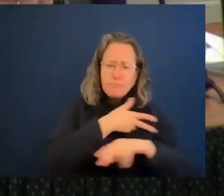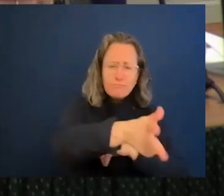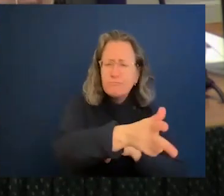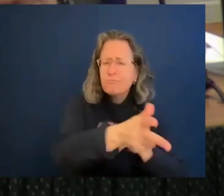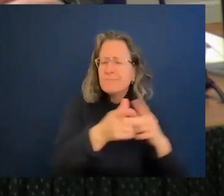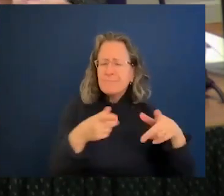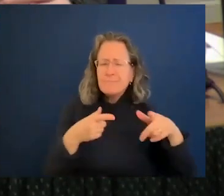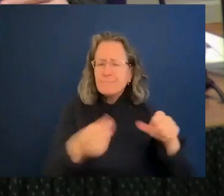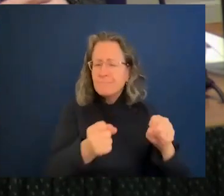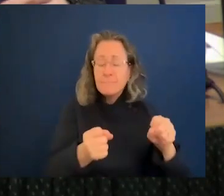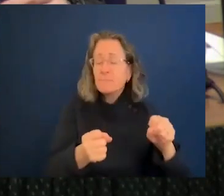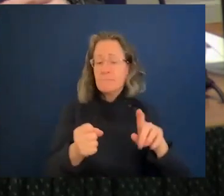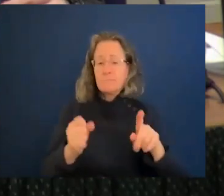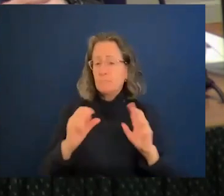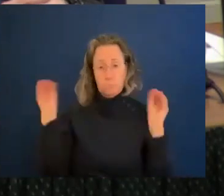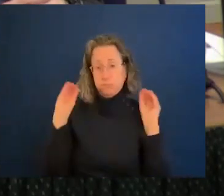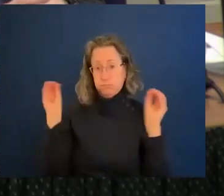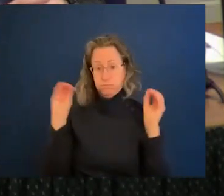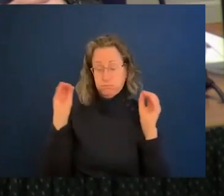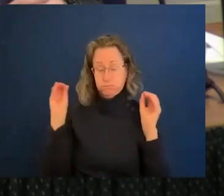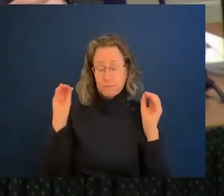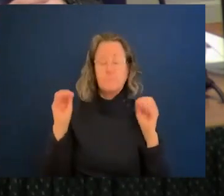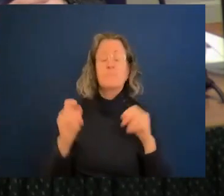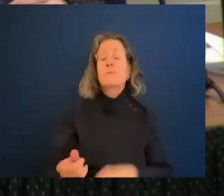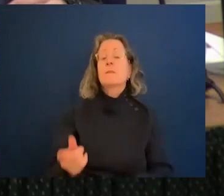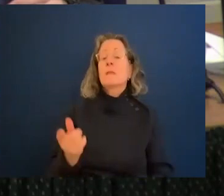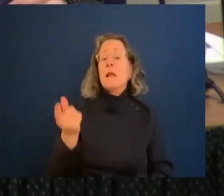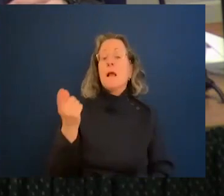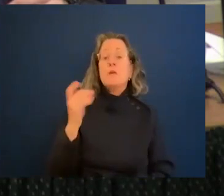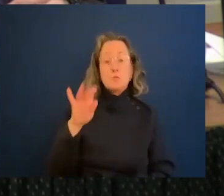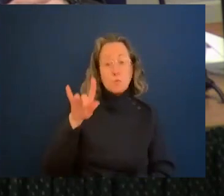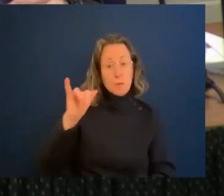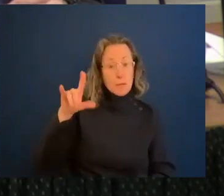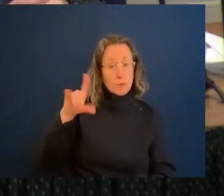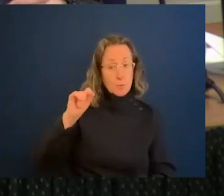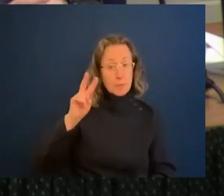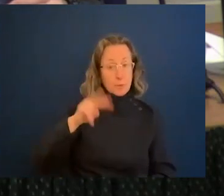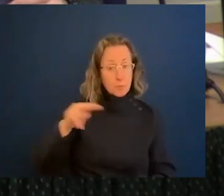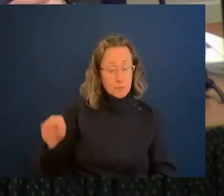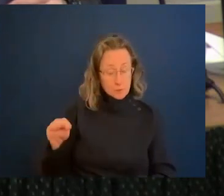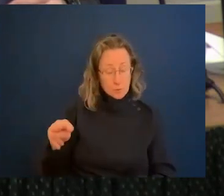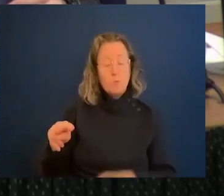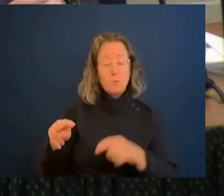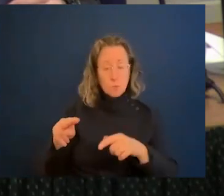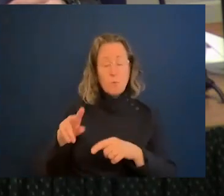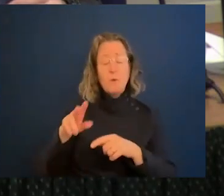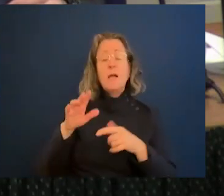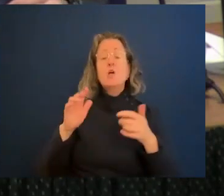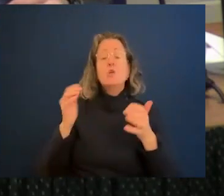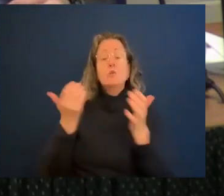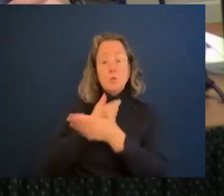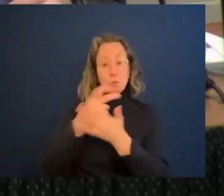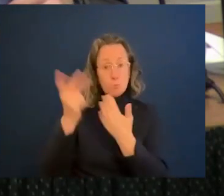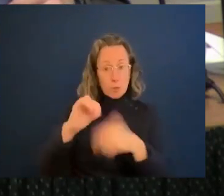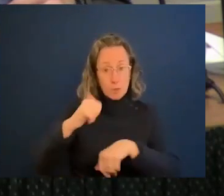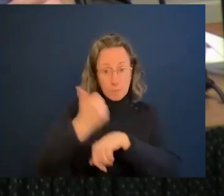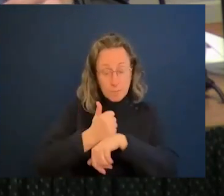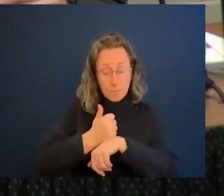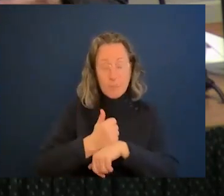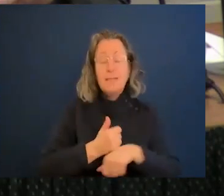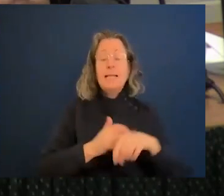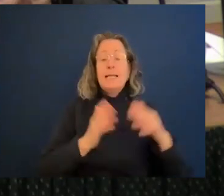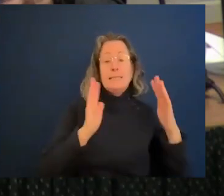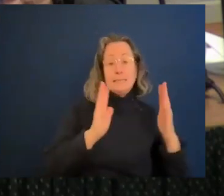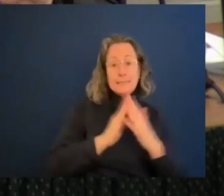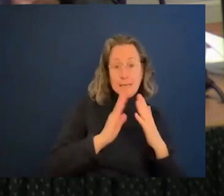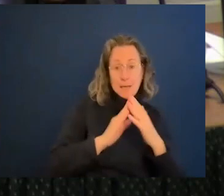the town began a hybrid EMS transport model with Golden Cross Ambulance Service under this contract